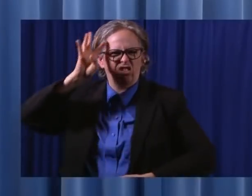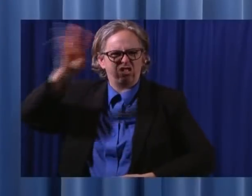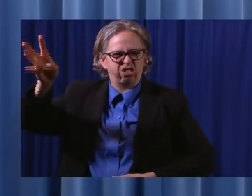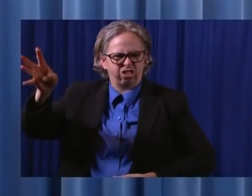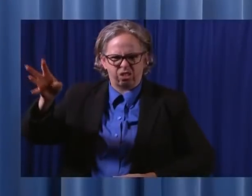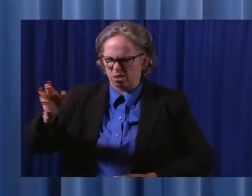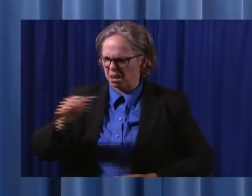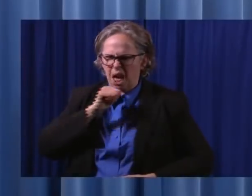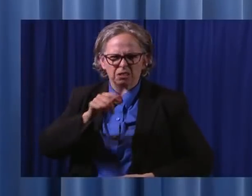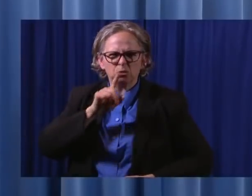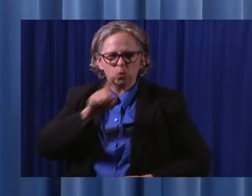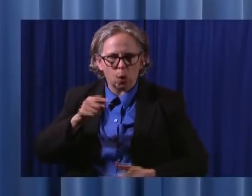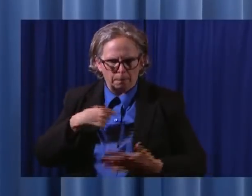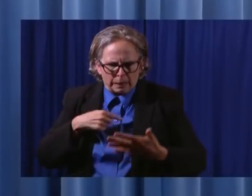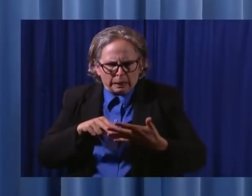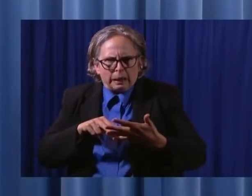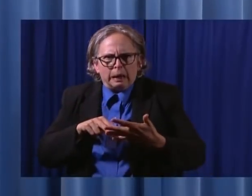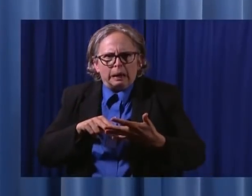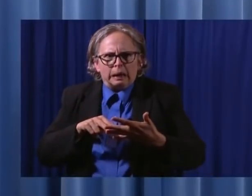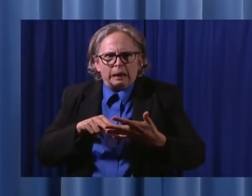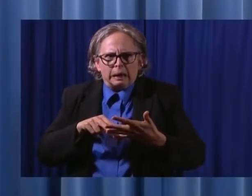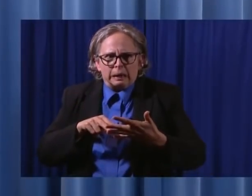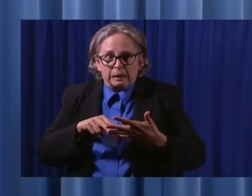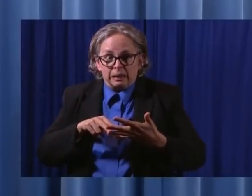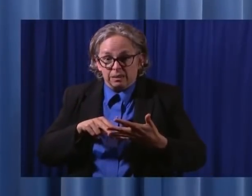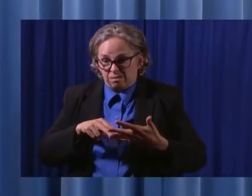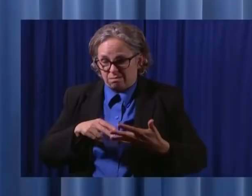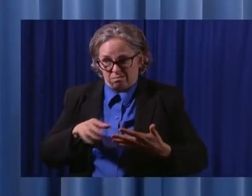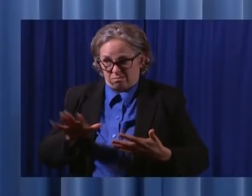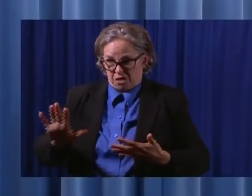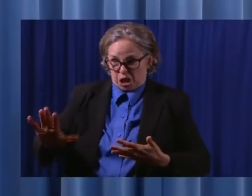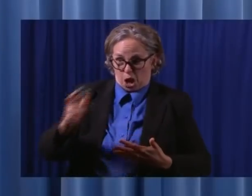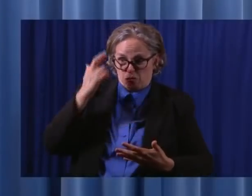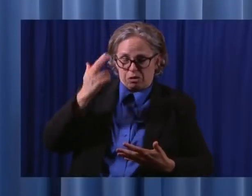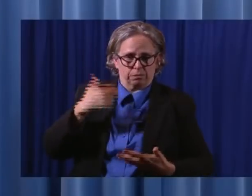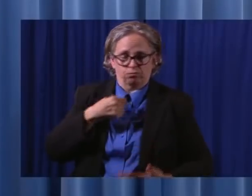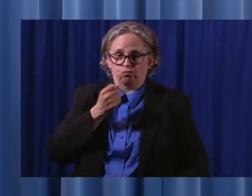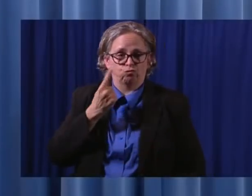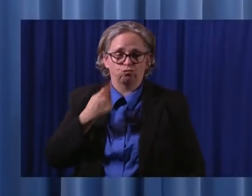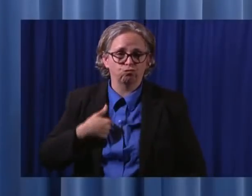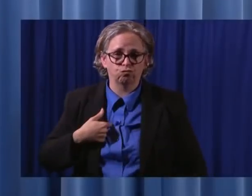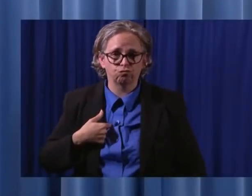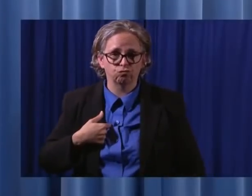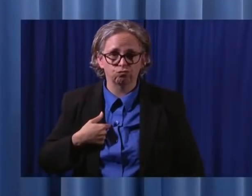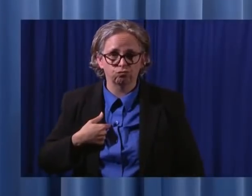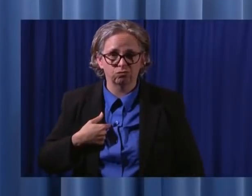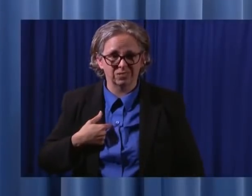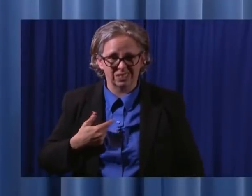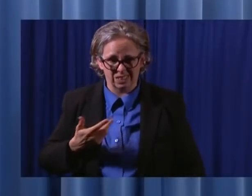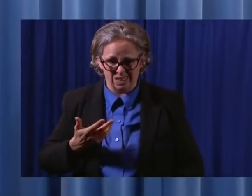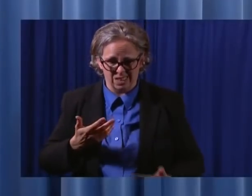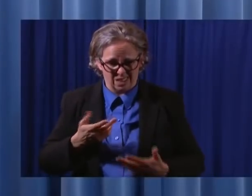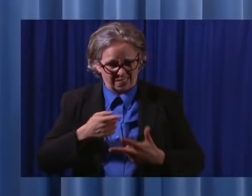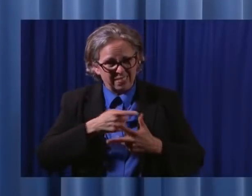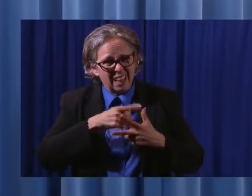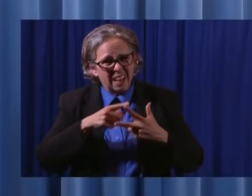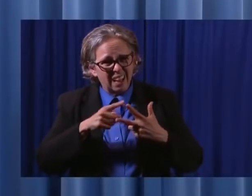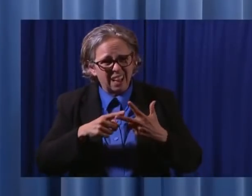virus. And it's not complex. They're things that we can do. They're within our hands. They're within our